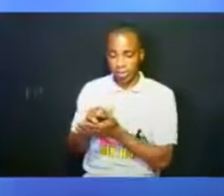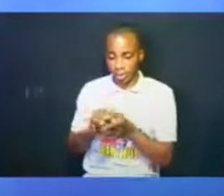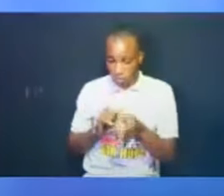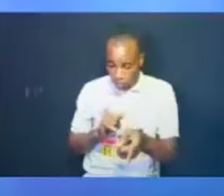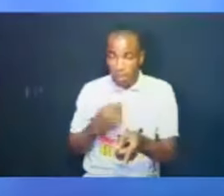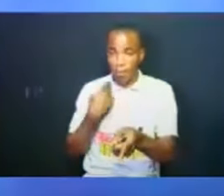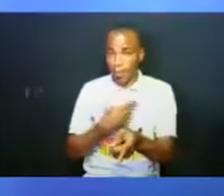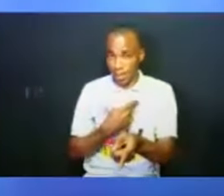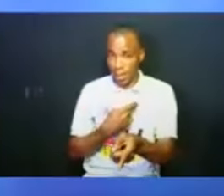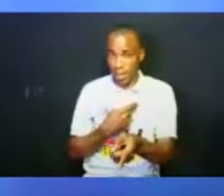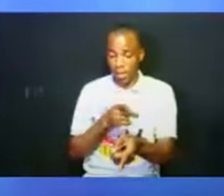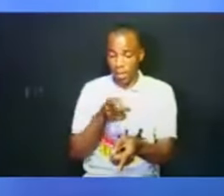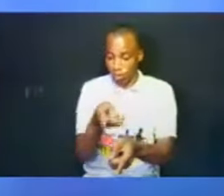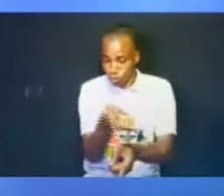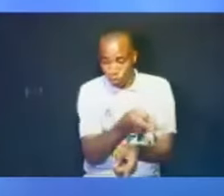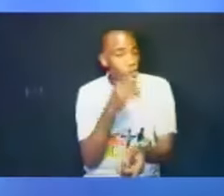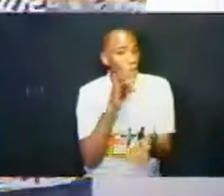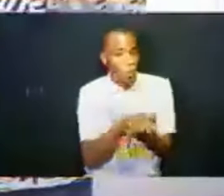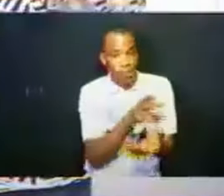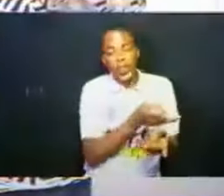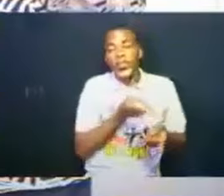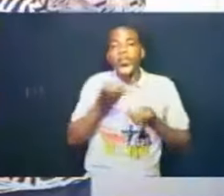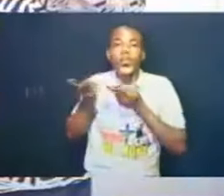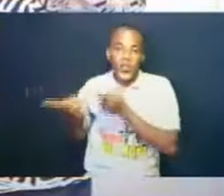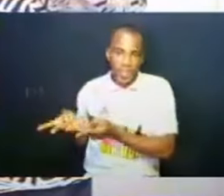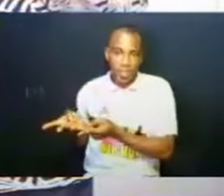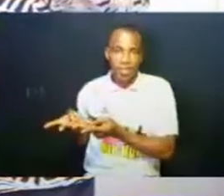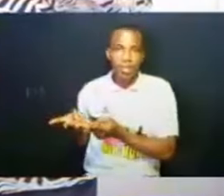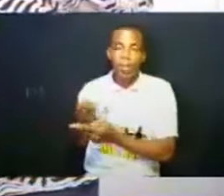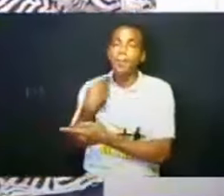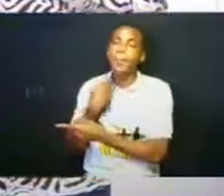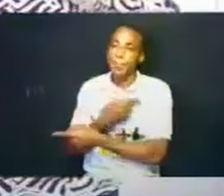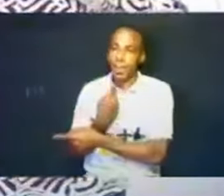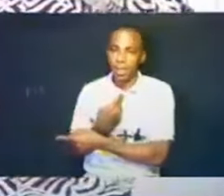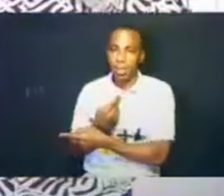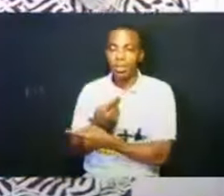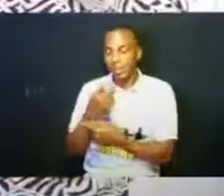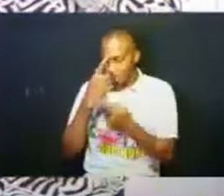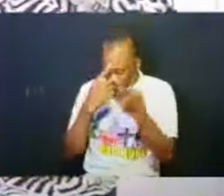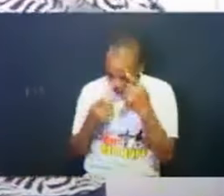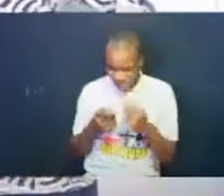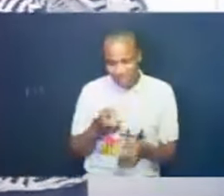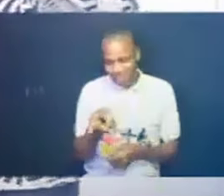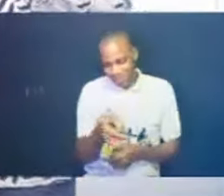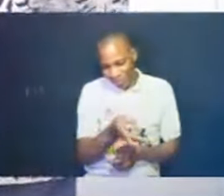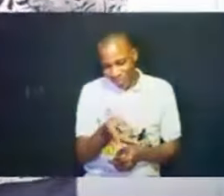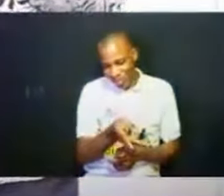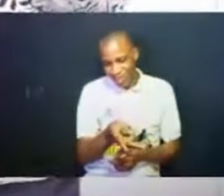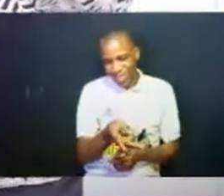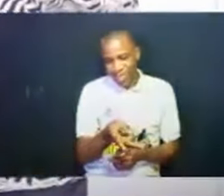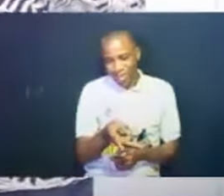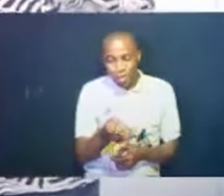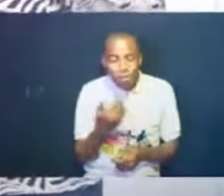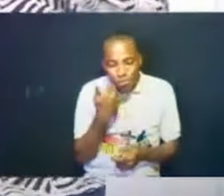mission house because they were in his former station. They were just coming to bid him farewell so that they can go to the Bible